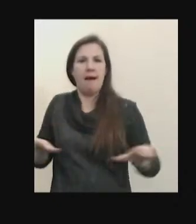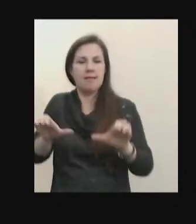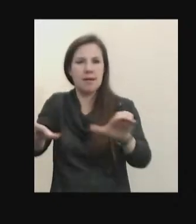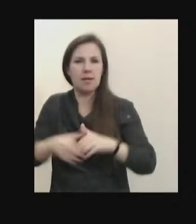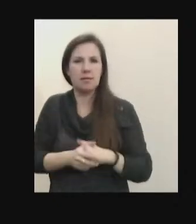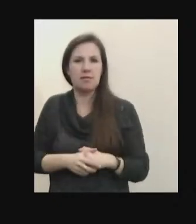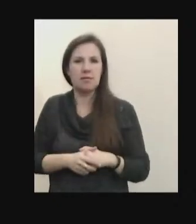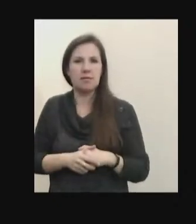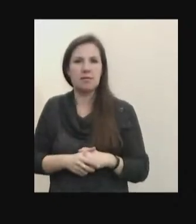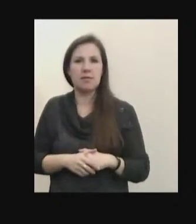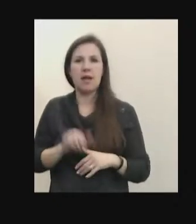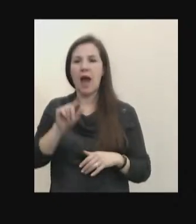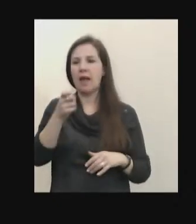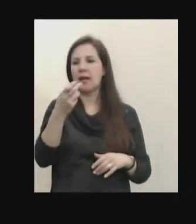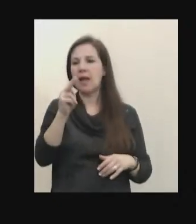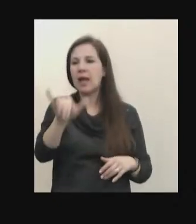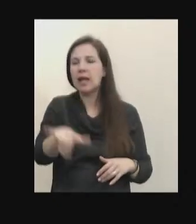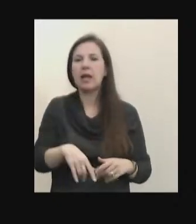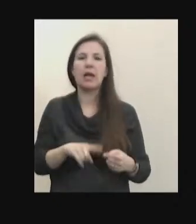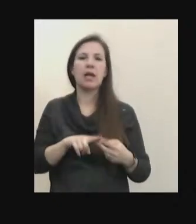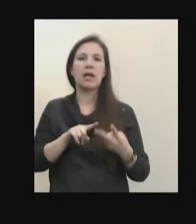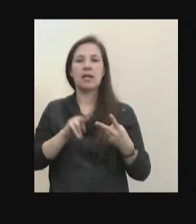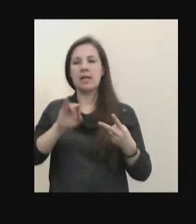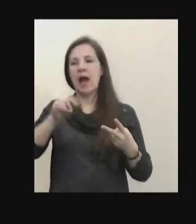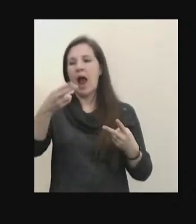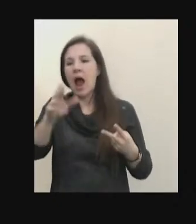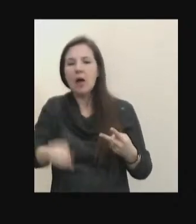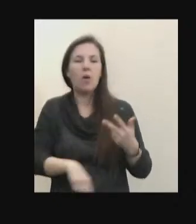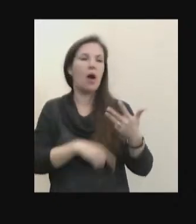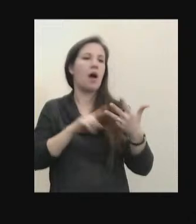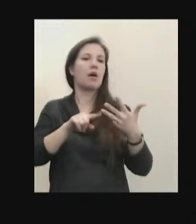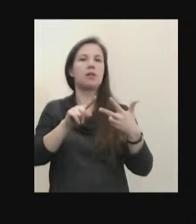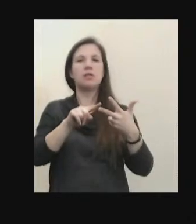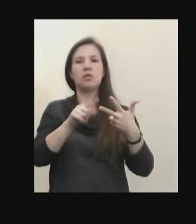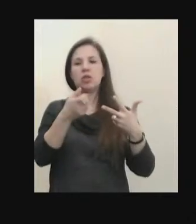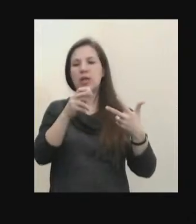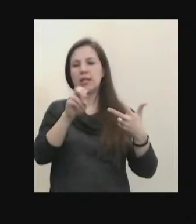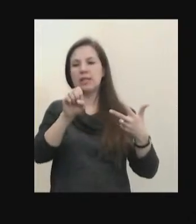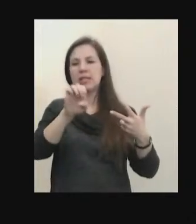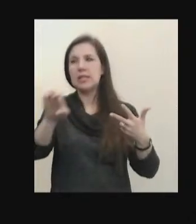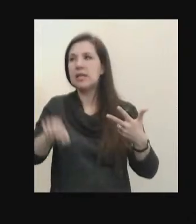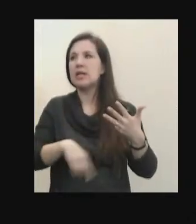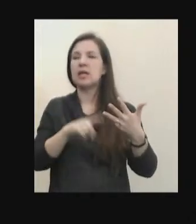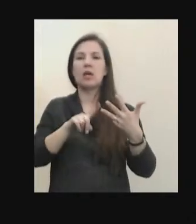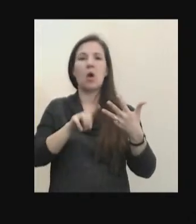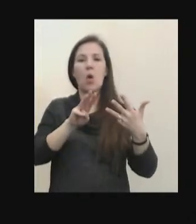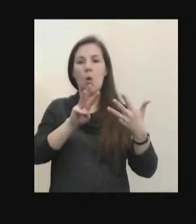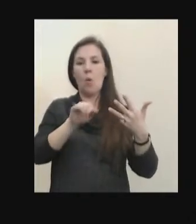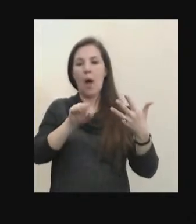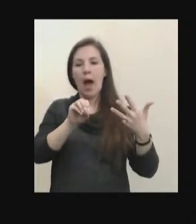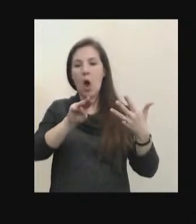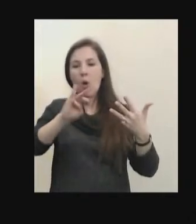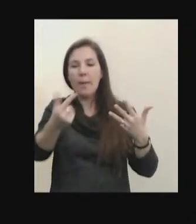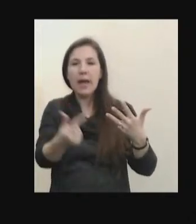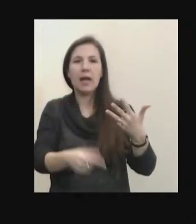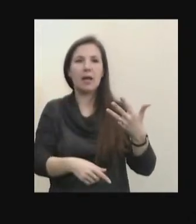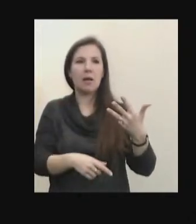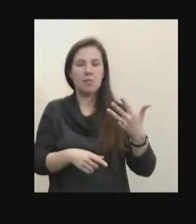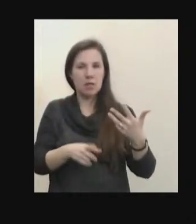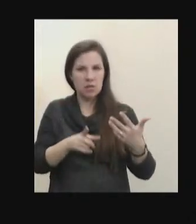Allegheny, Niagara, Genesee, Wyoming. They should be acting to protect their